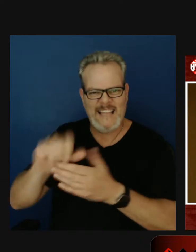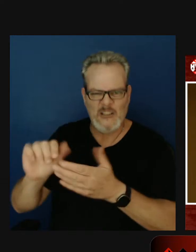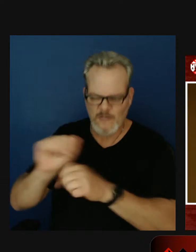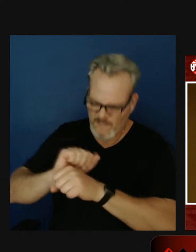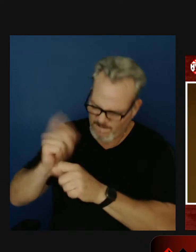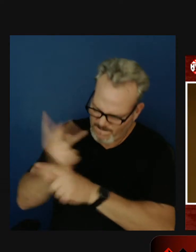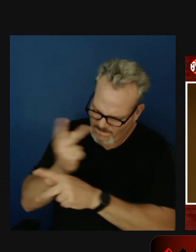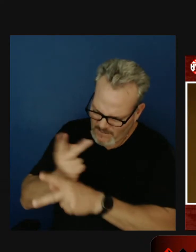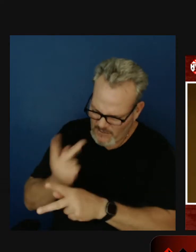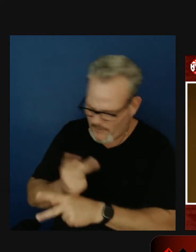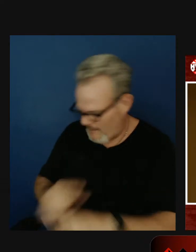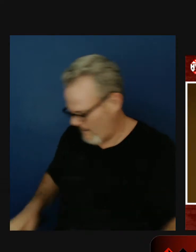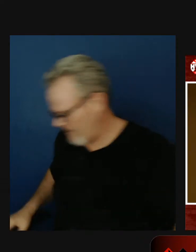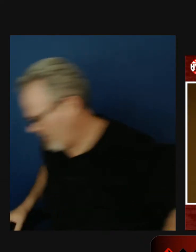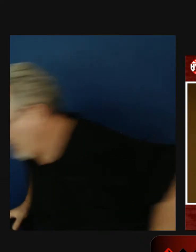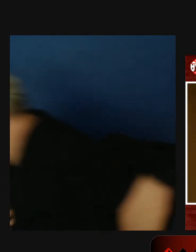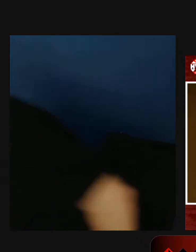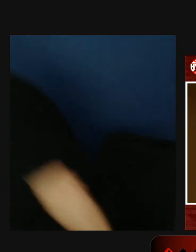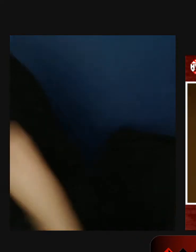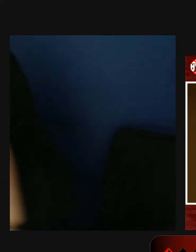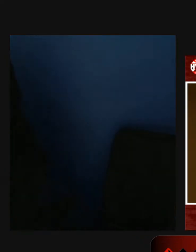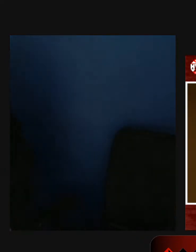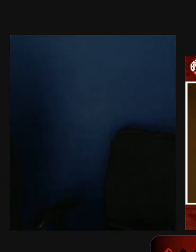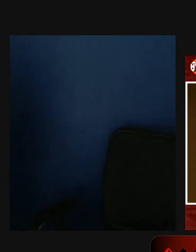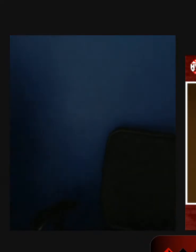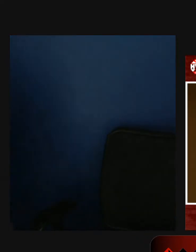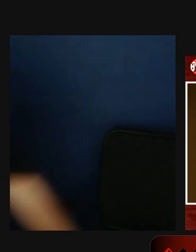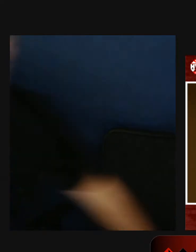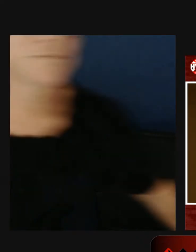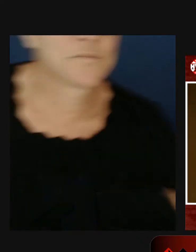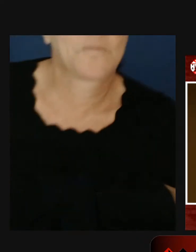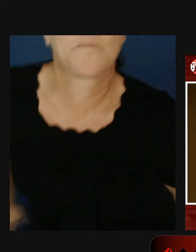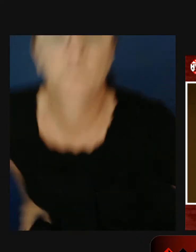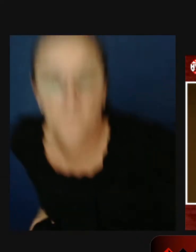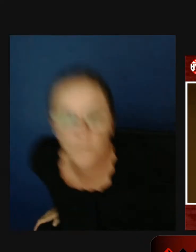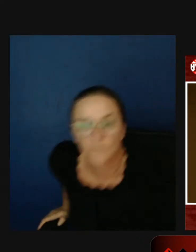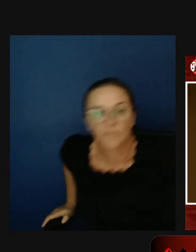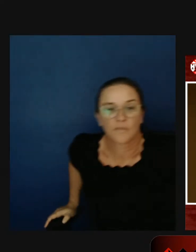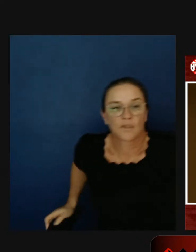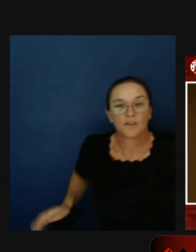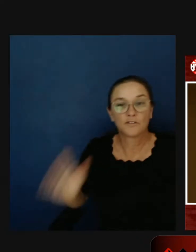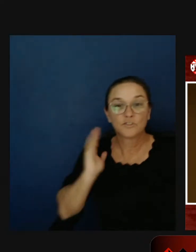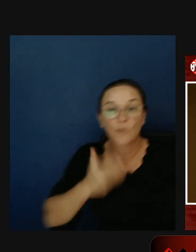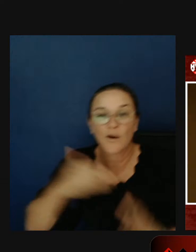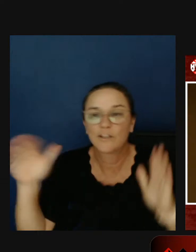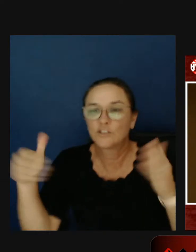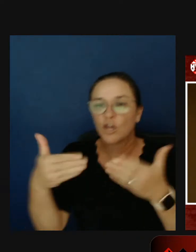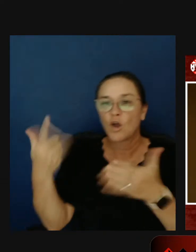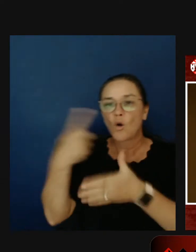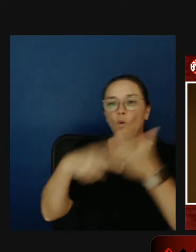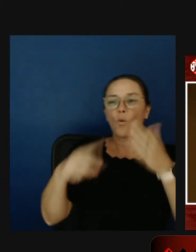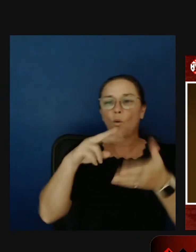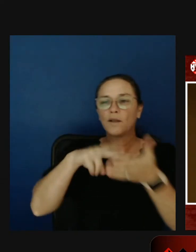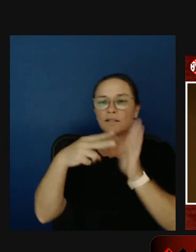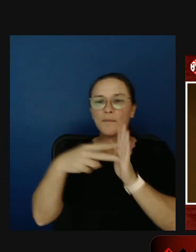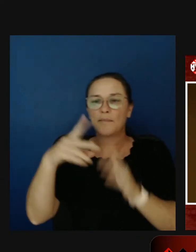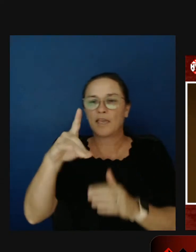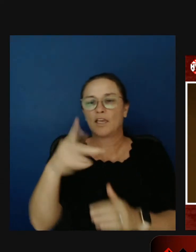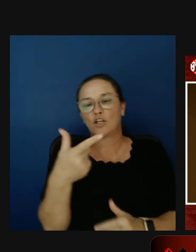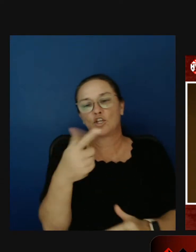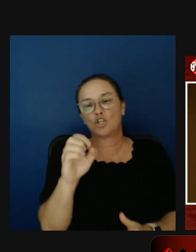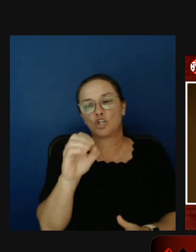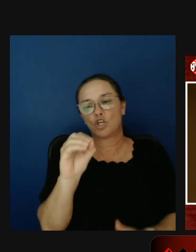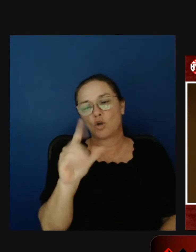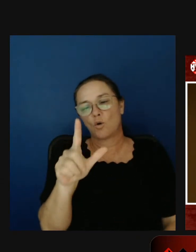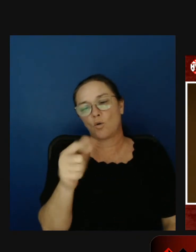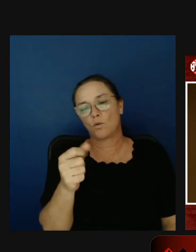get that accomplished. So getting started, kind of our introduction. What is a geologic map? Well, the definition